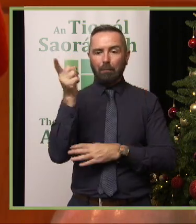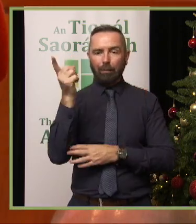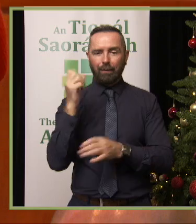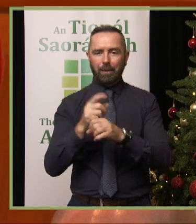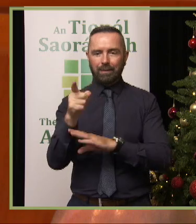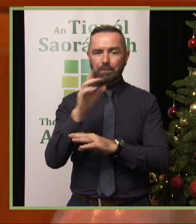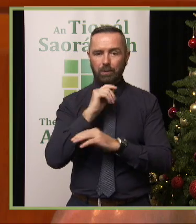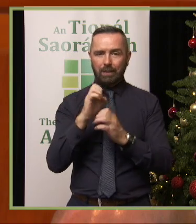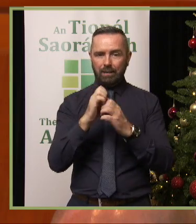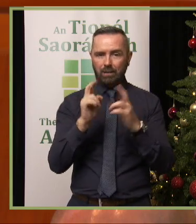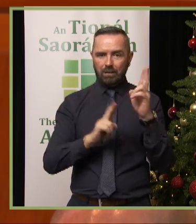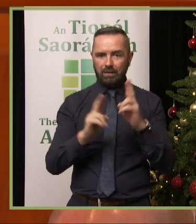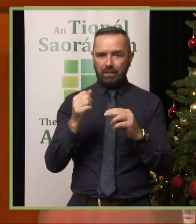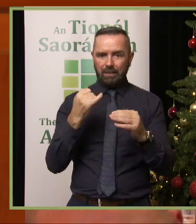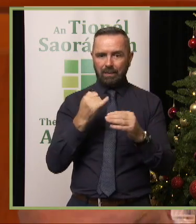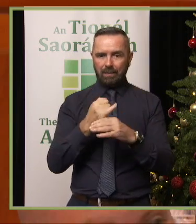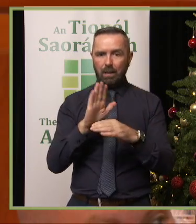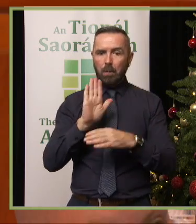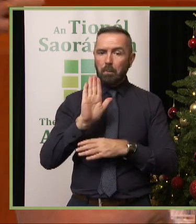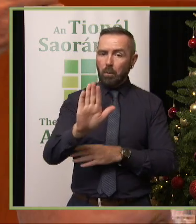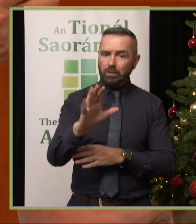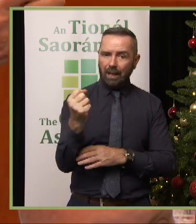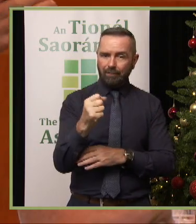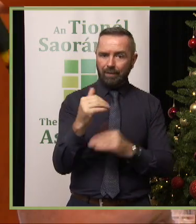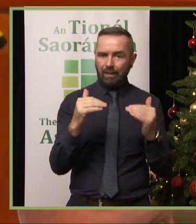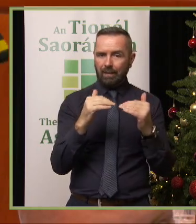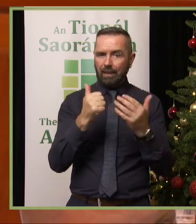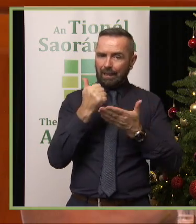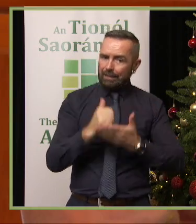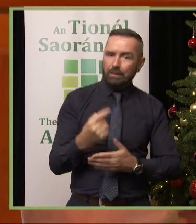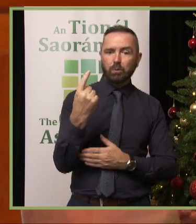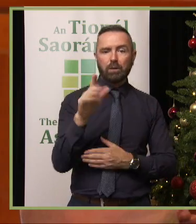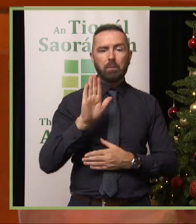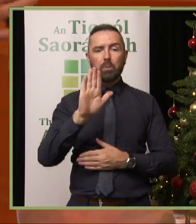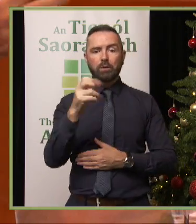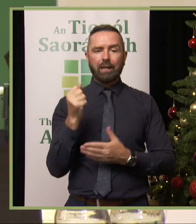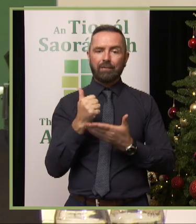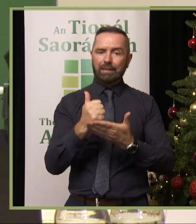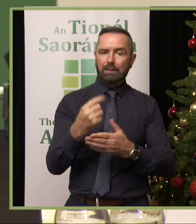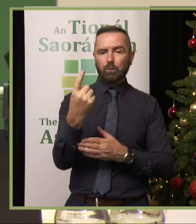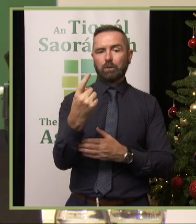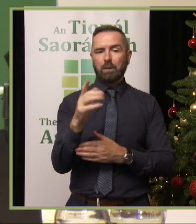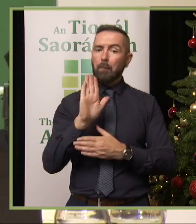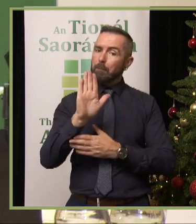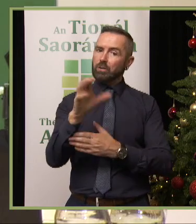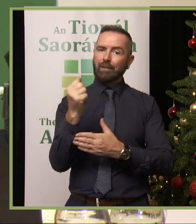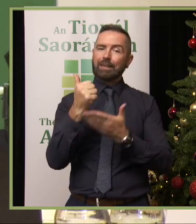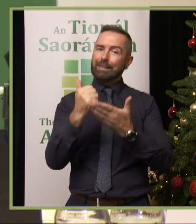should have each local authority must have at least one rather than. Oh, I didn't tell you off. I just said we could do a replace all. I think it has to be must. Yeah.